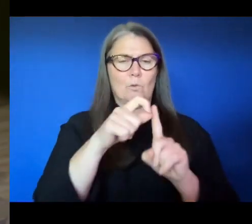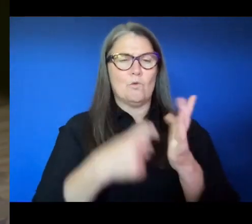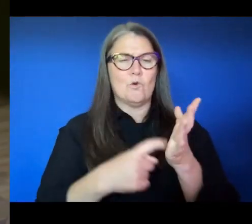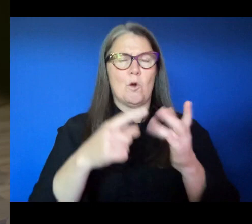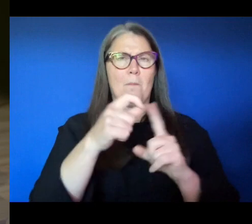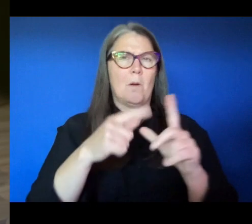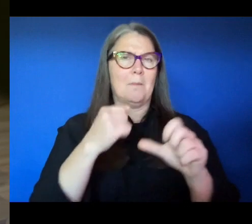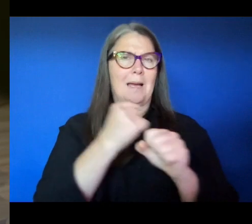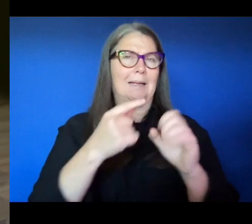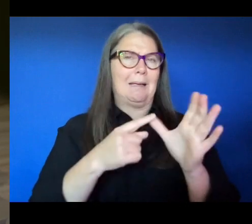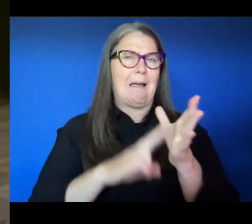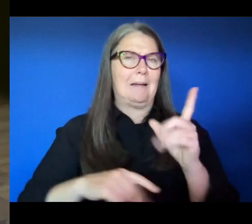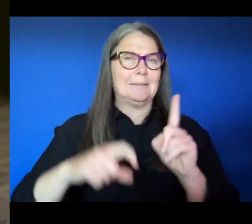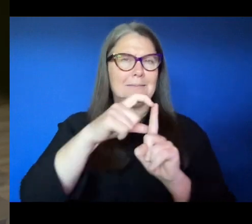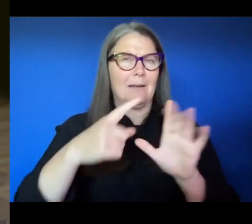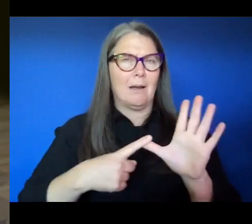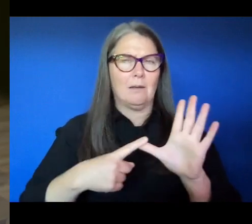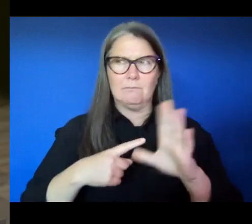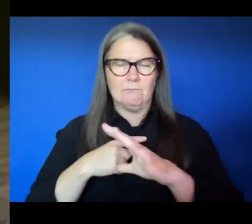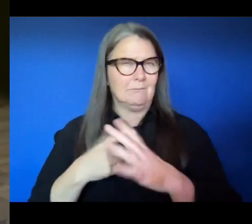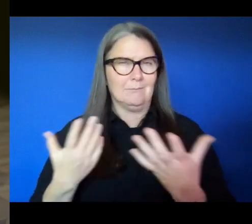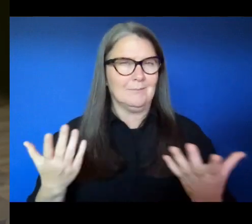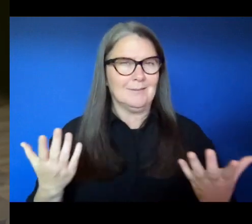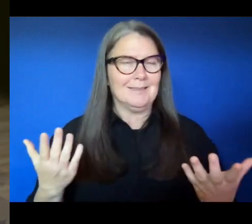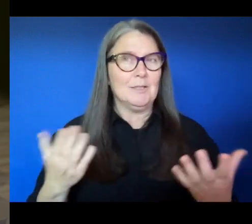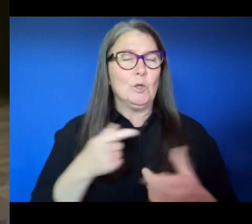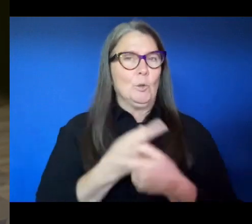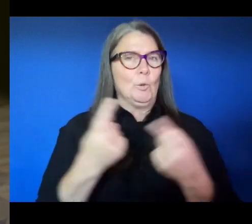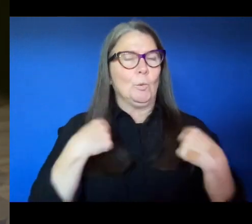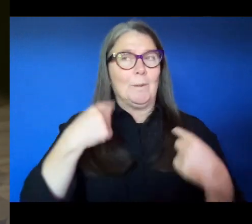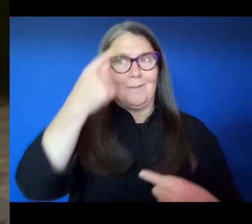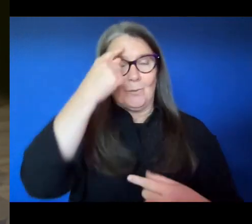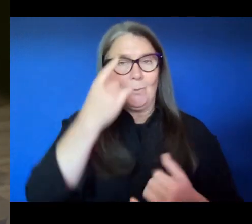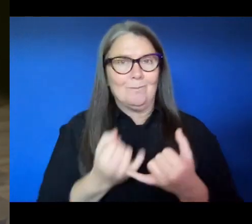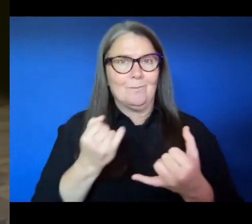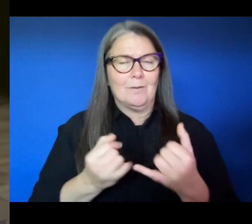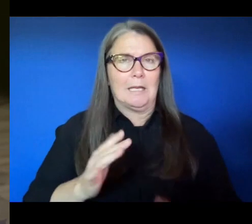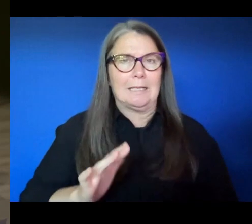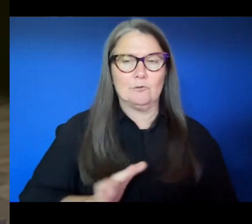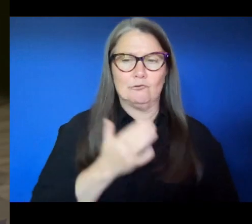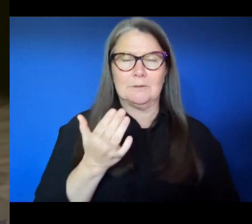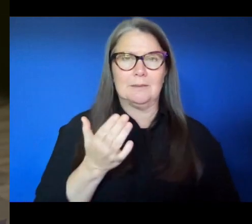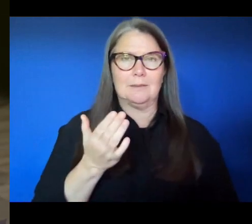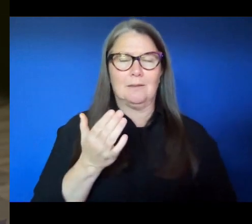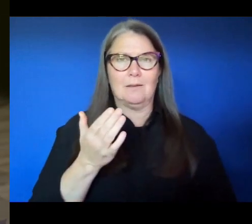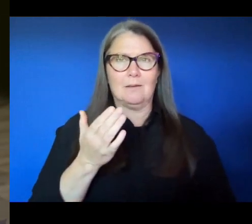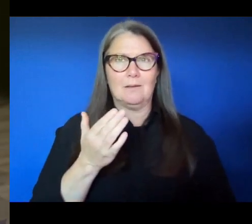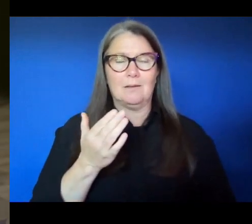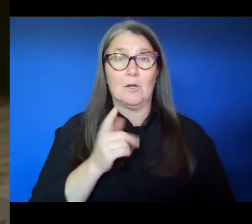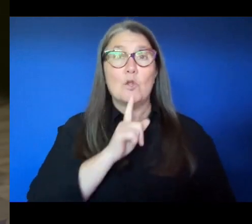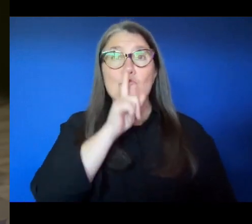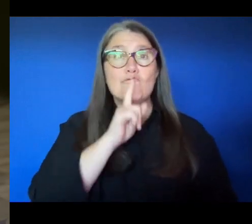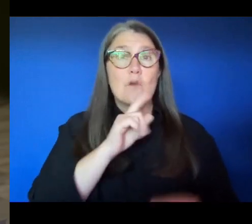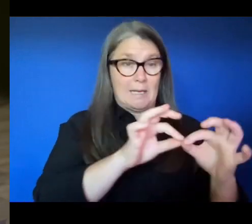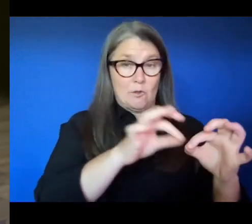So we thought it was pretty interesting to bring these two different ideas of that red thread into play